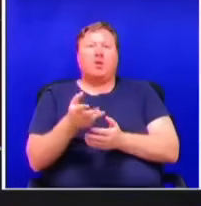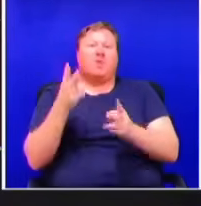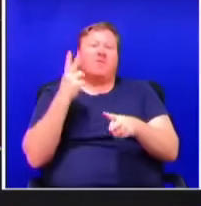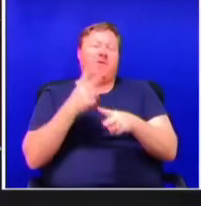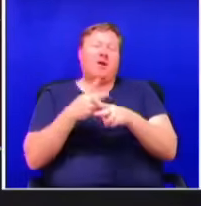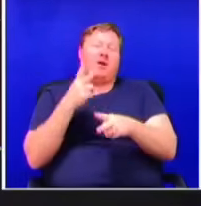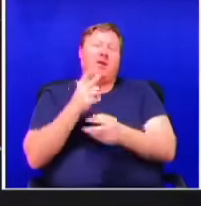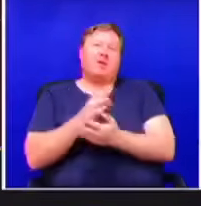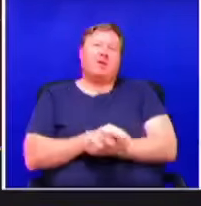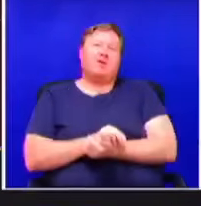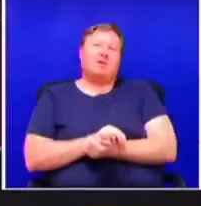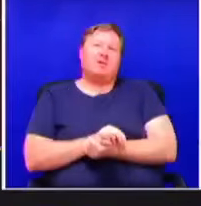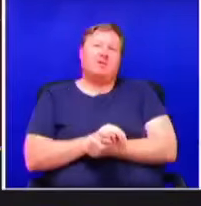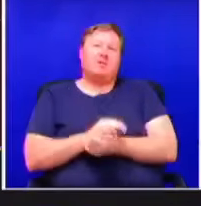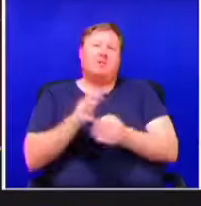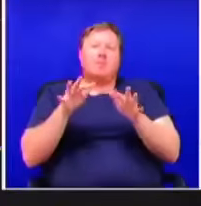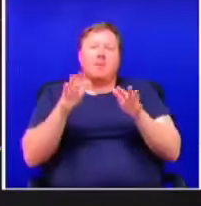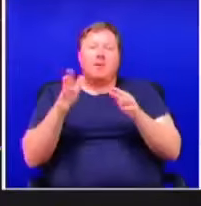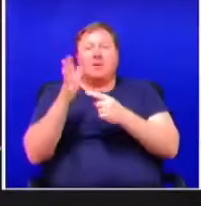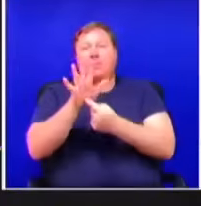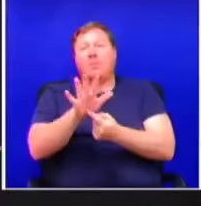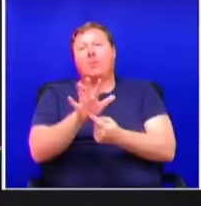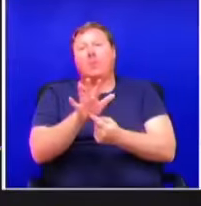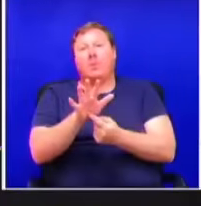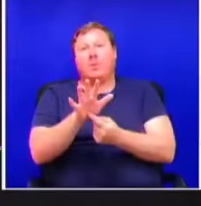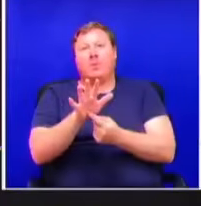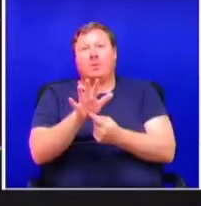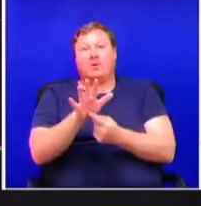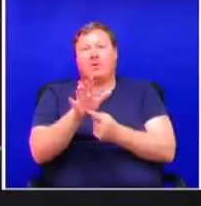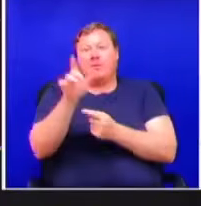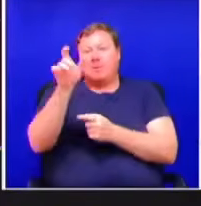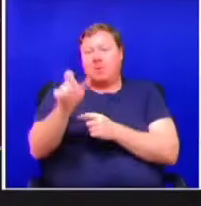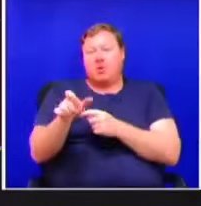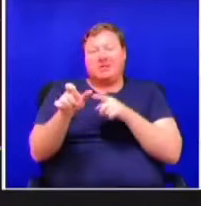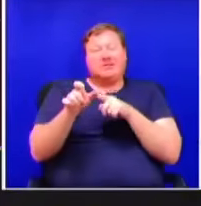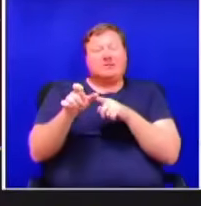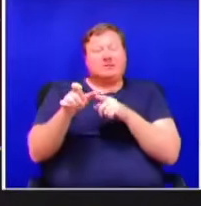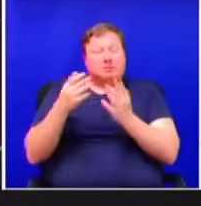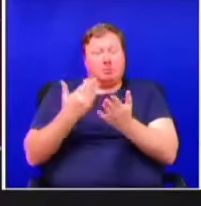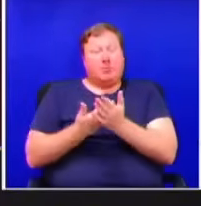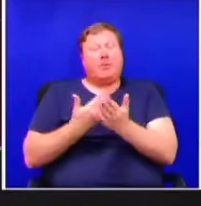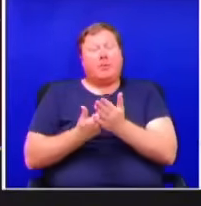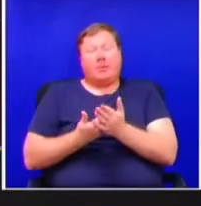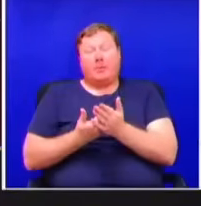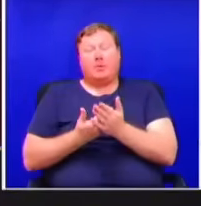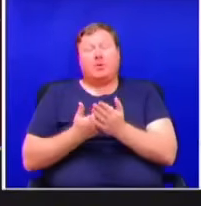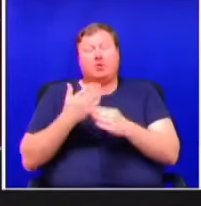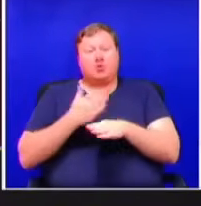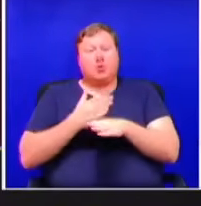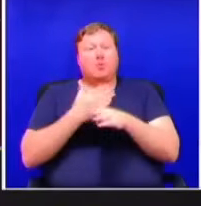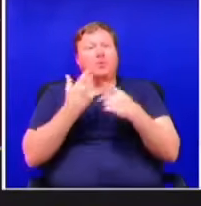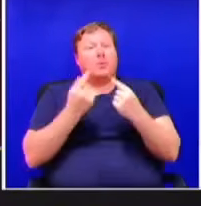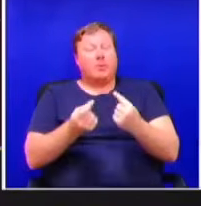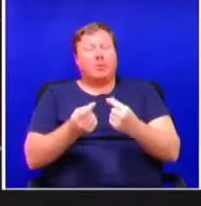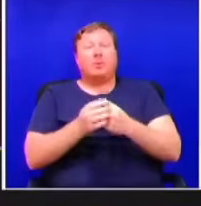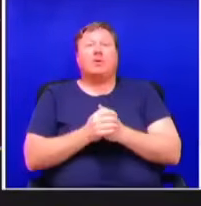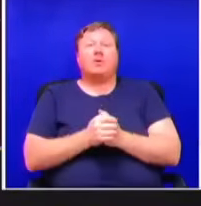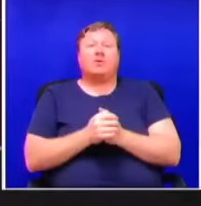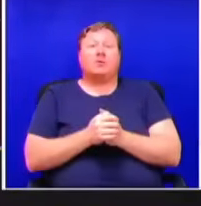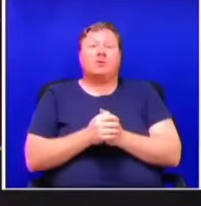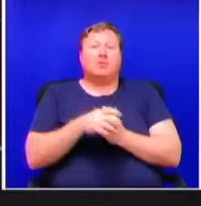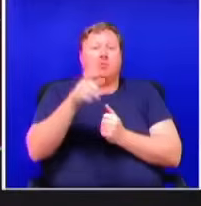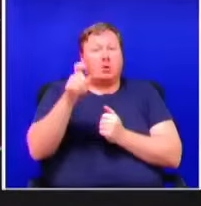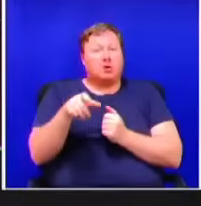finalized and made public, will be a person who is capable, a person